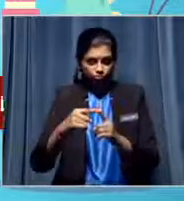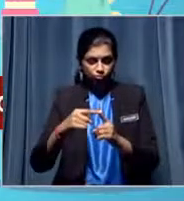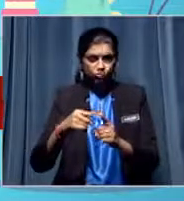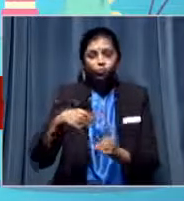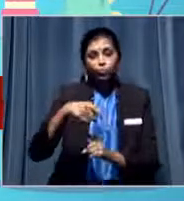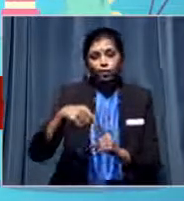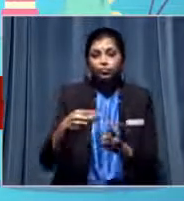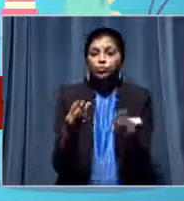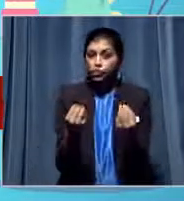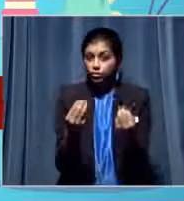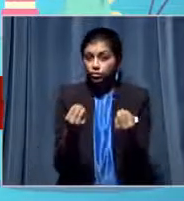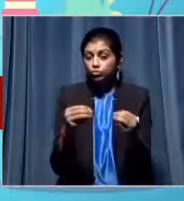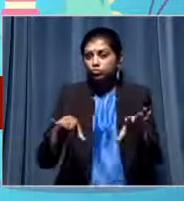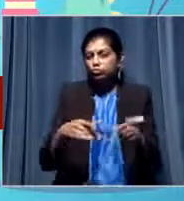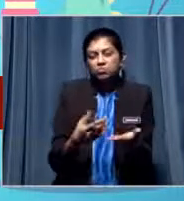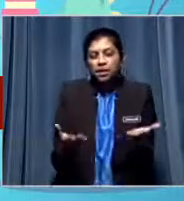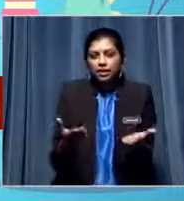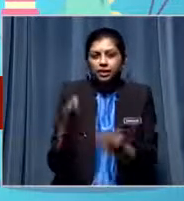in the future.